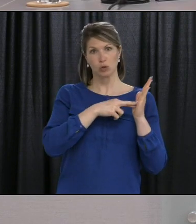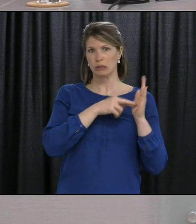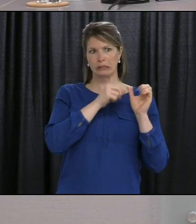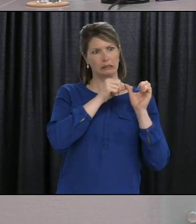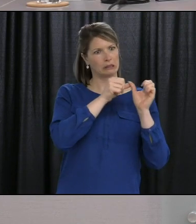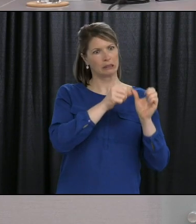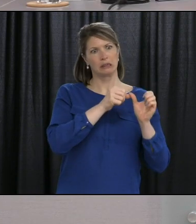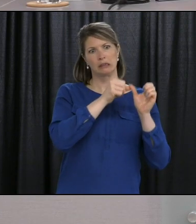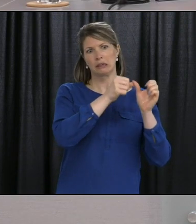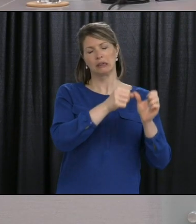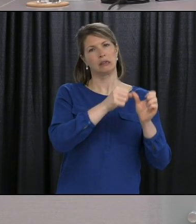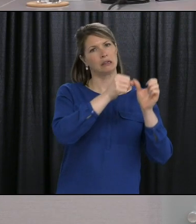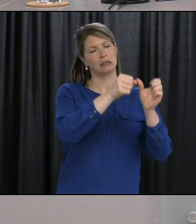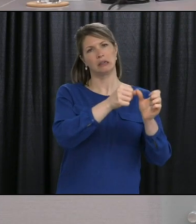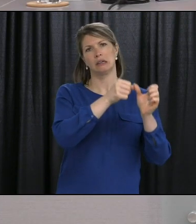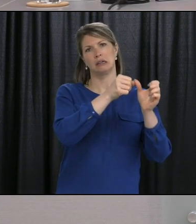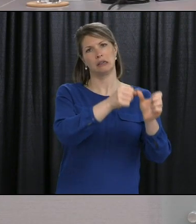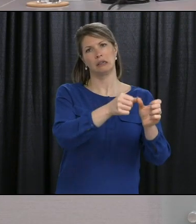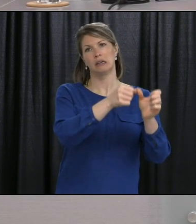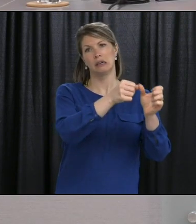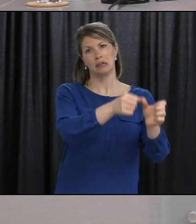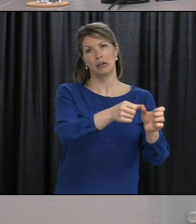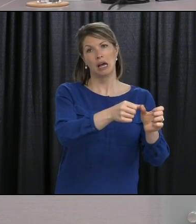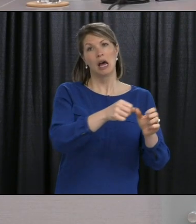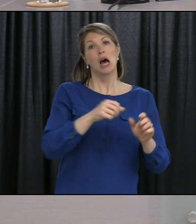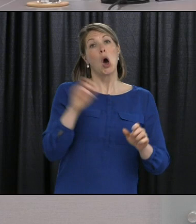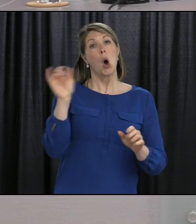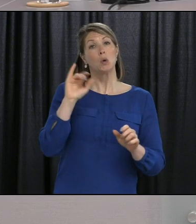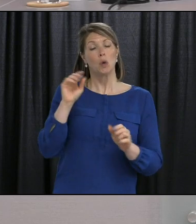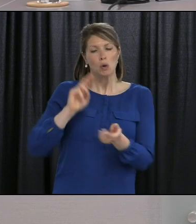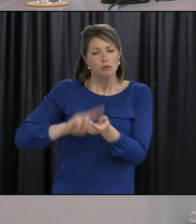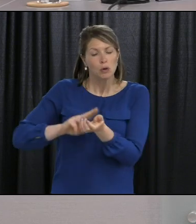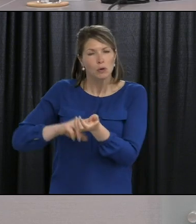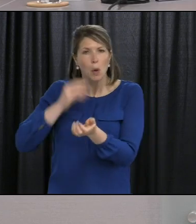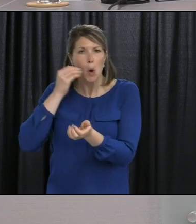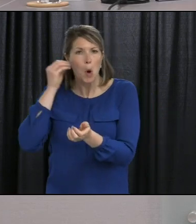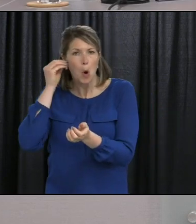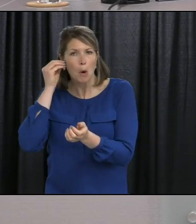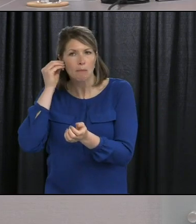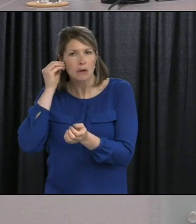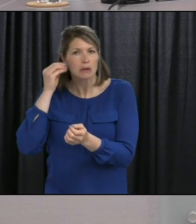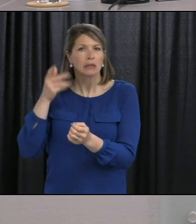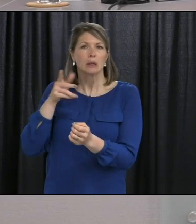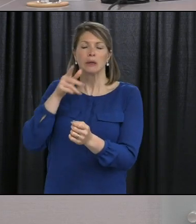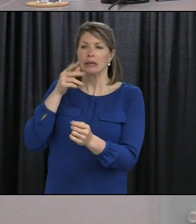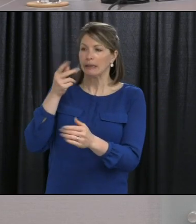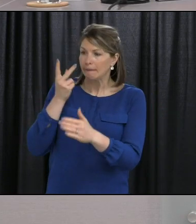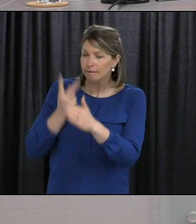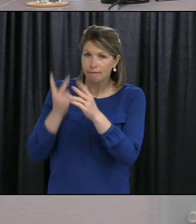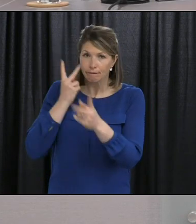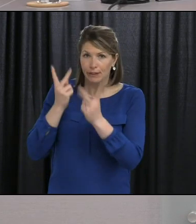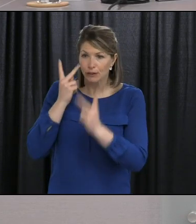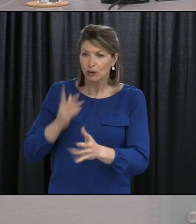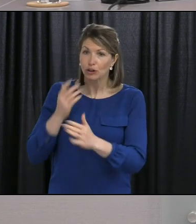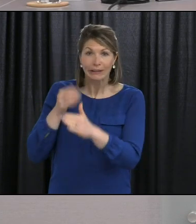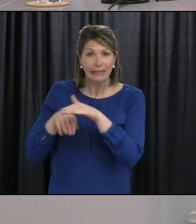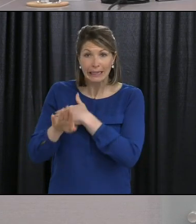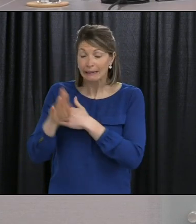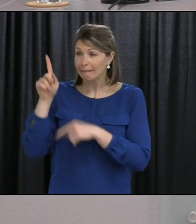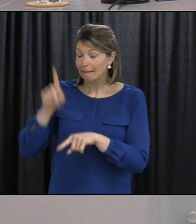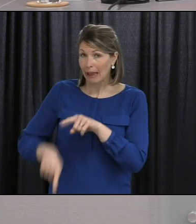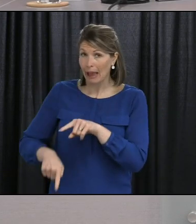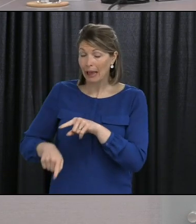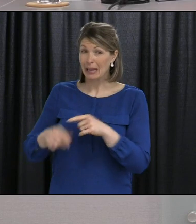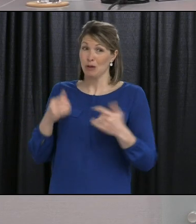won't even happen till level 1, if that. And I'm wondering about seniors in care homes. They've been missing their loved ones for a couple of months now. They